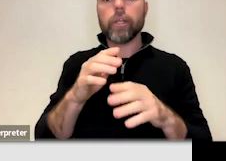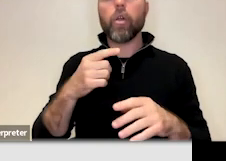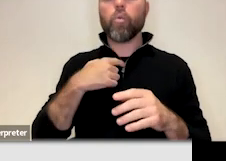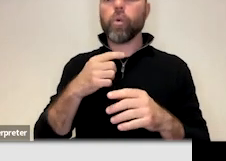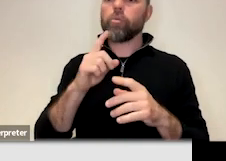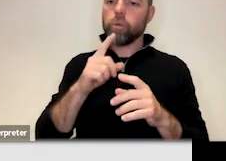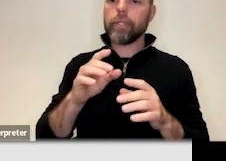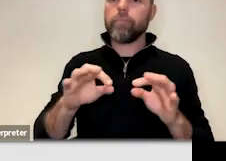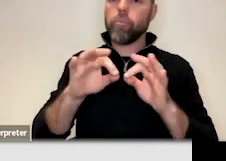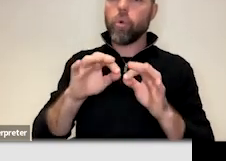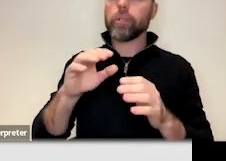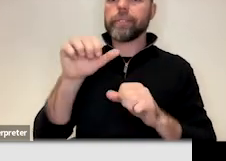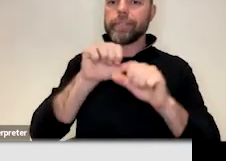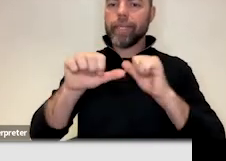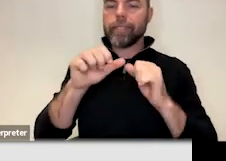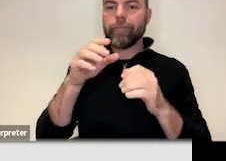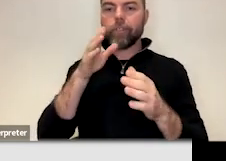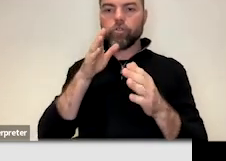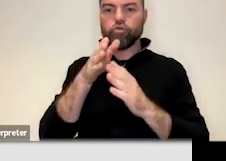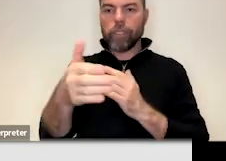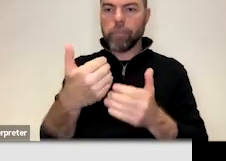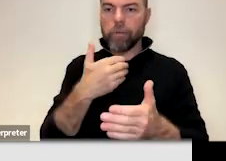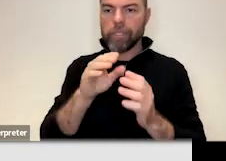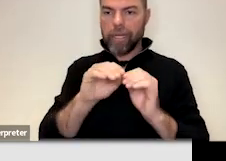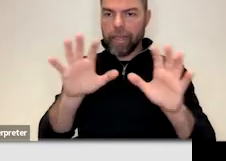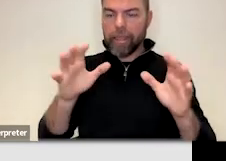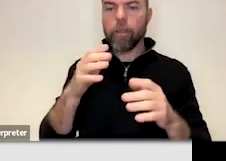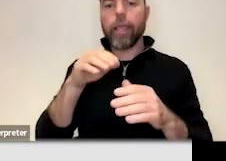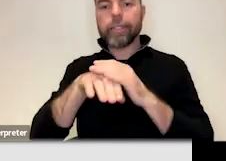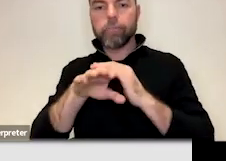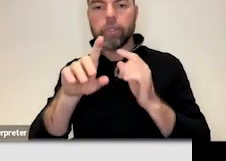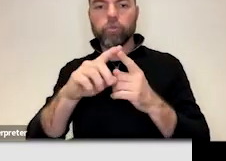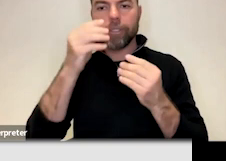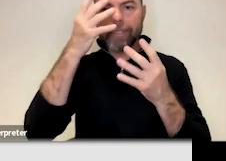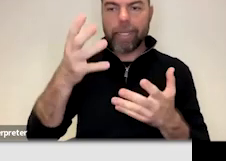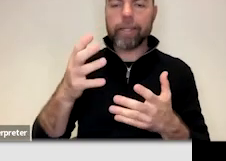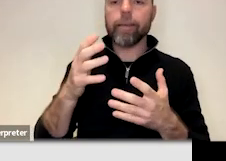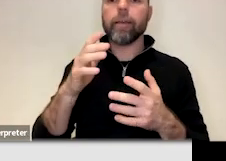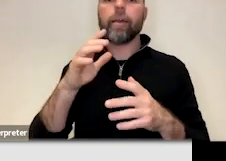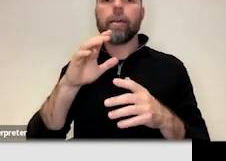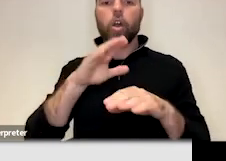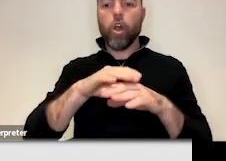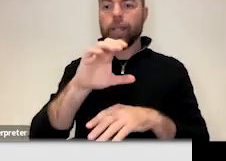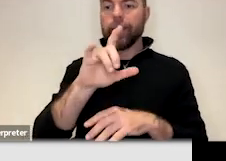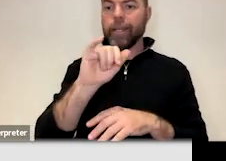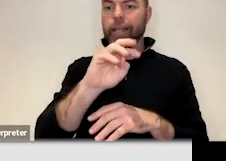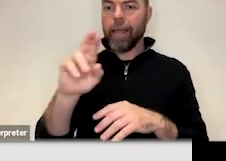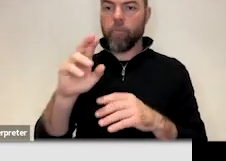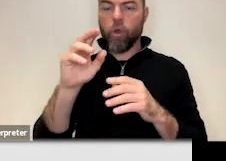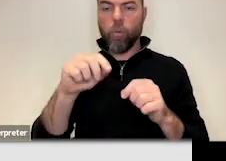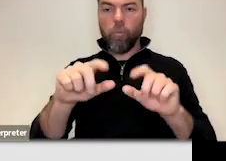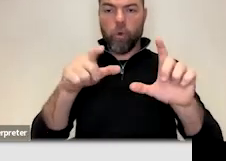scientific transparency and easy accessibility to data and information. So on the ClimRR portal, you can find